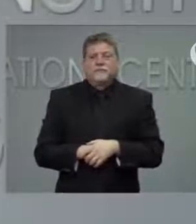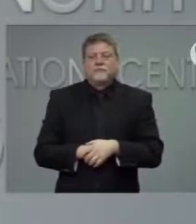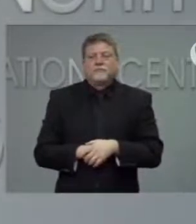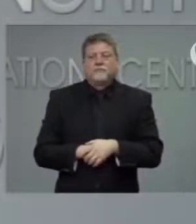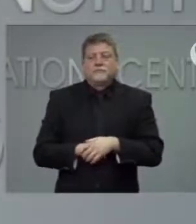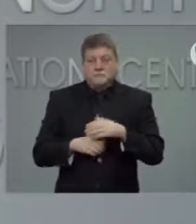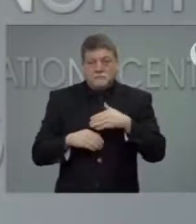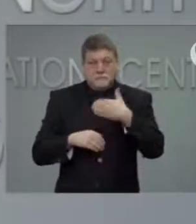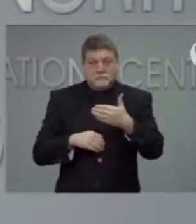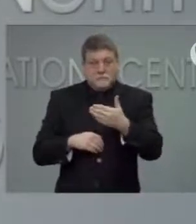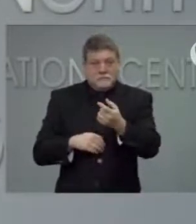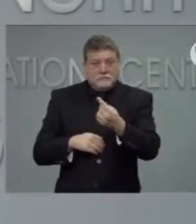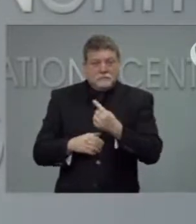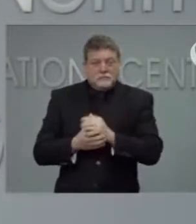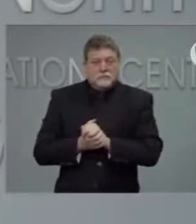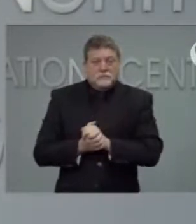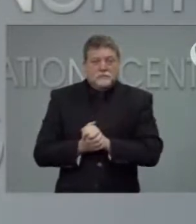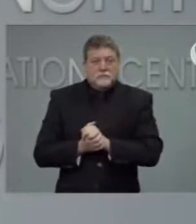Next question, please.